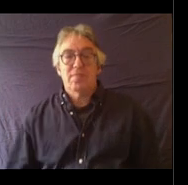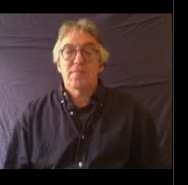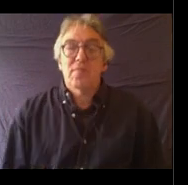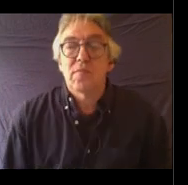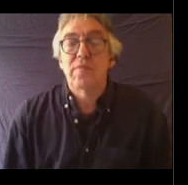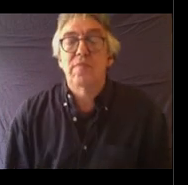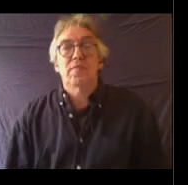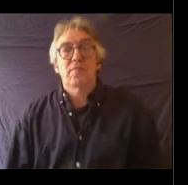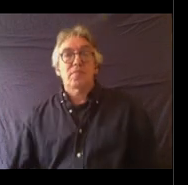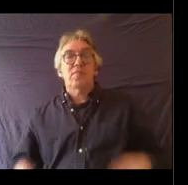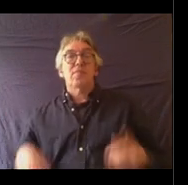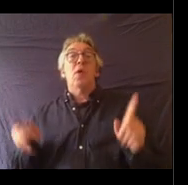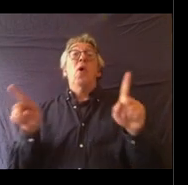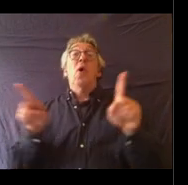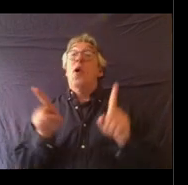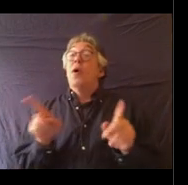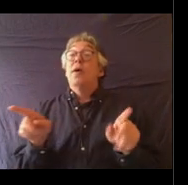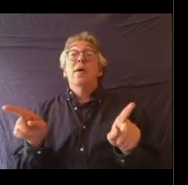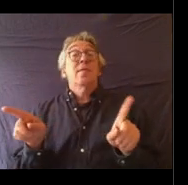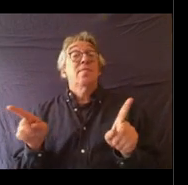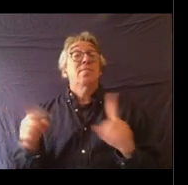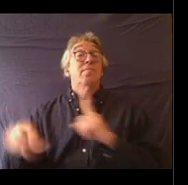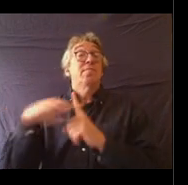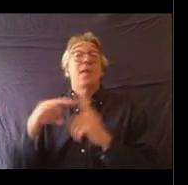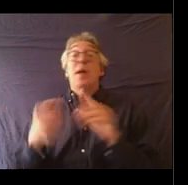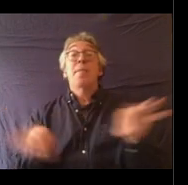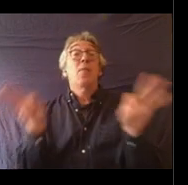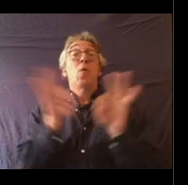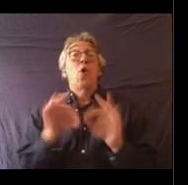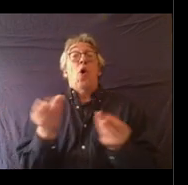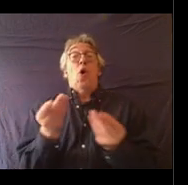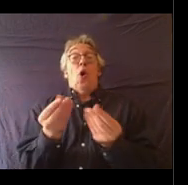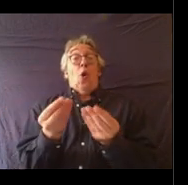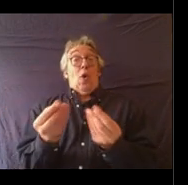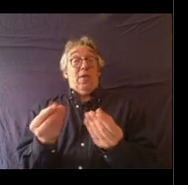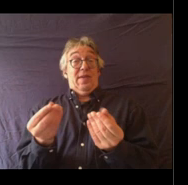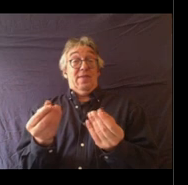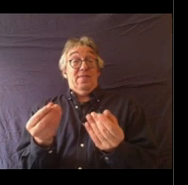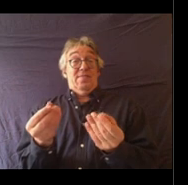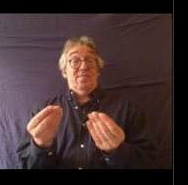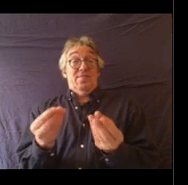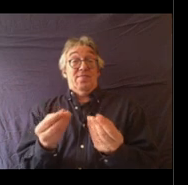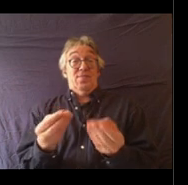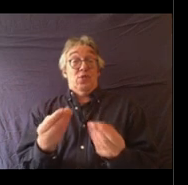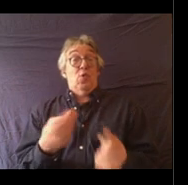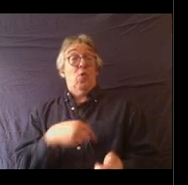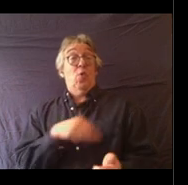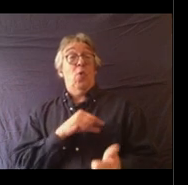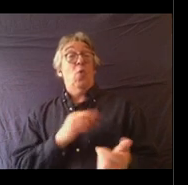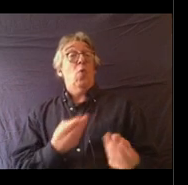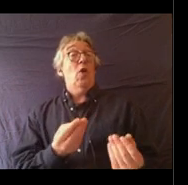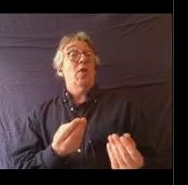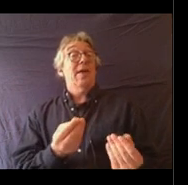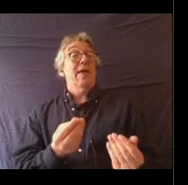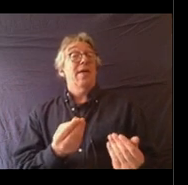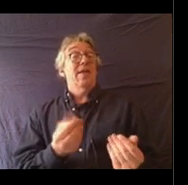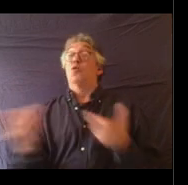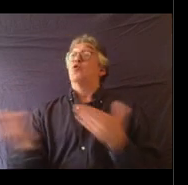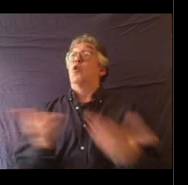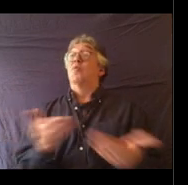set qualitative targets or qualitative aspects of these access services, because it's not the